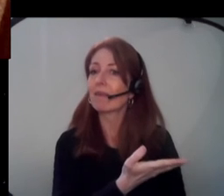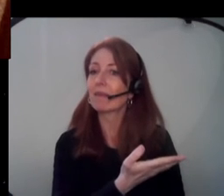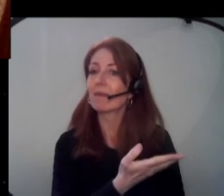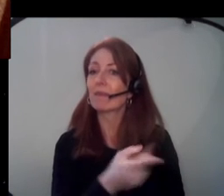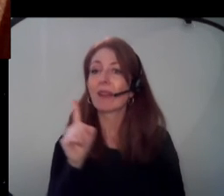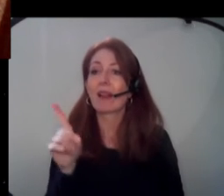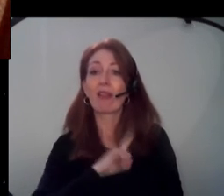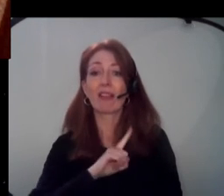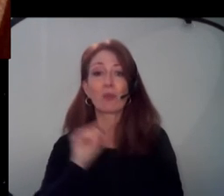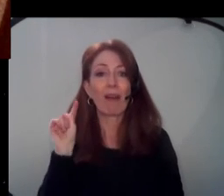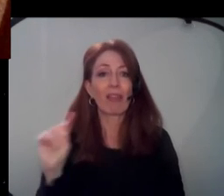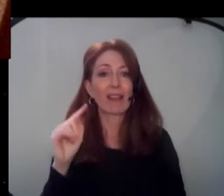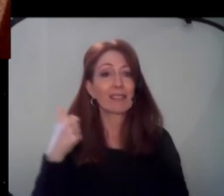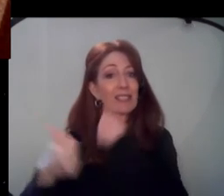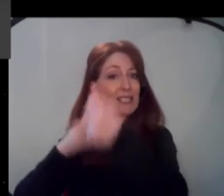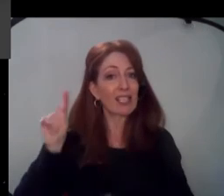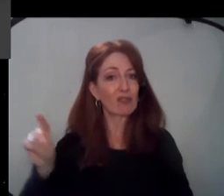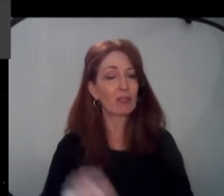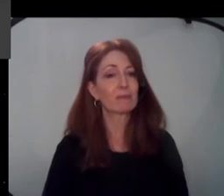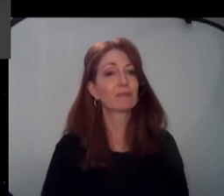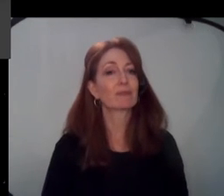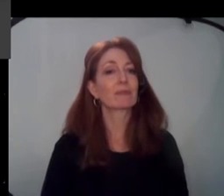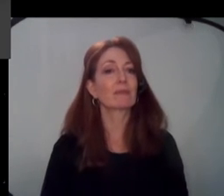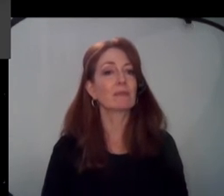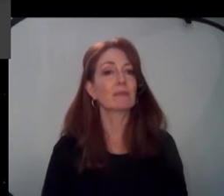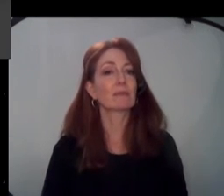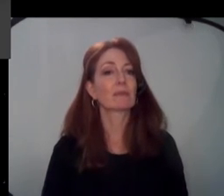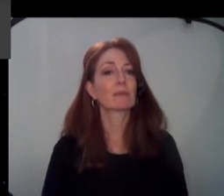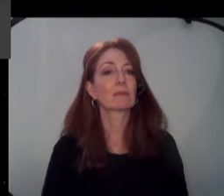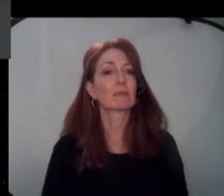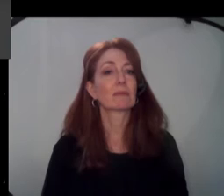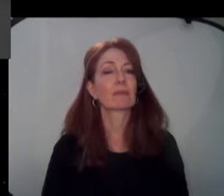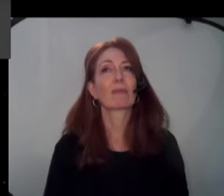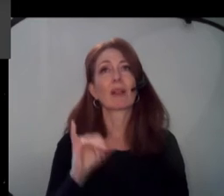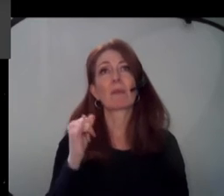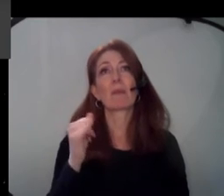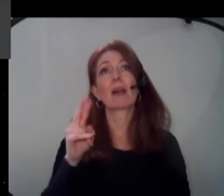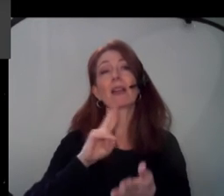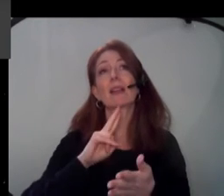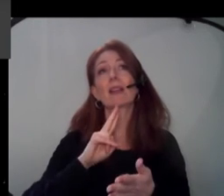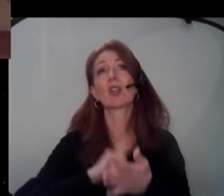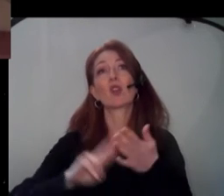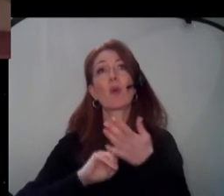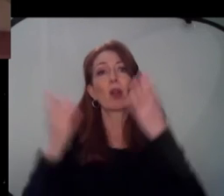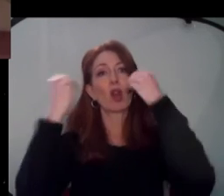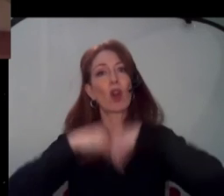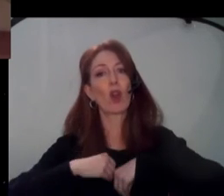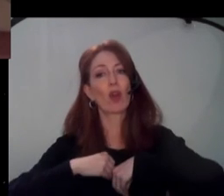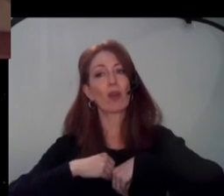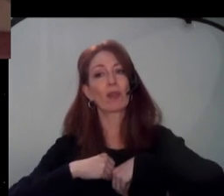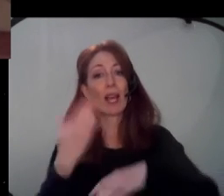here. Later, when it was more common to learn through the academies rather than as an